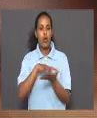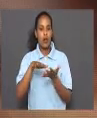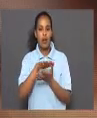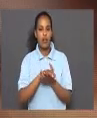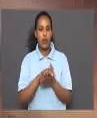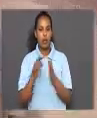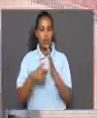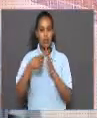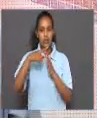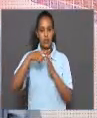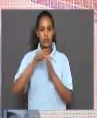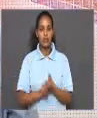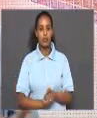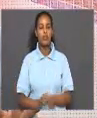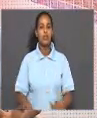order.